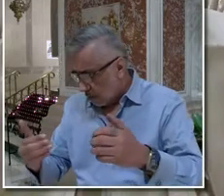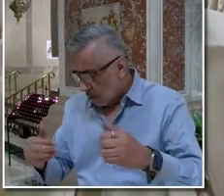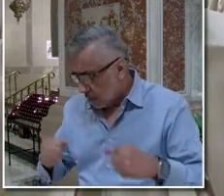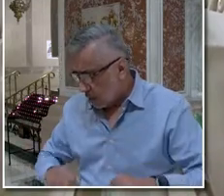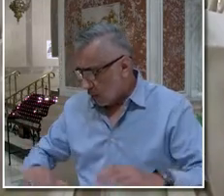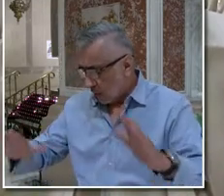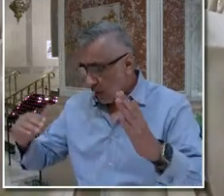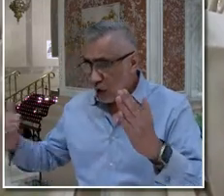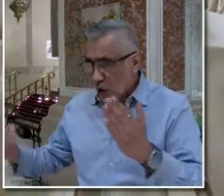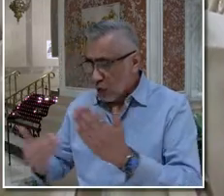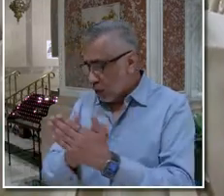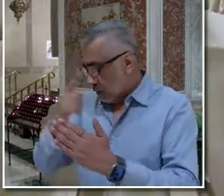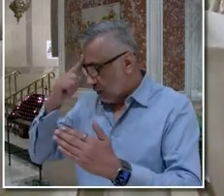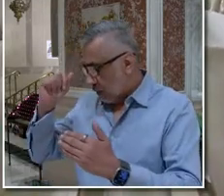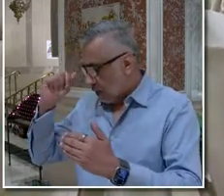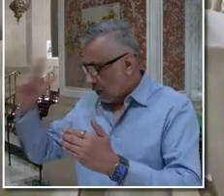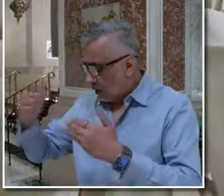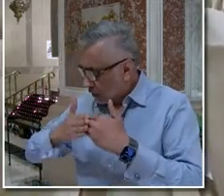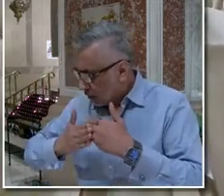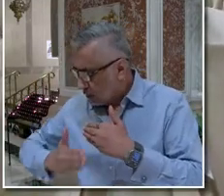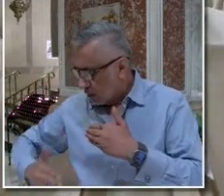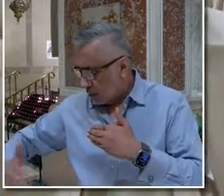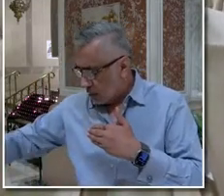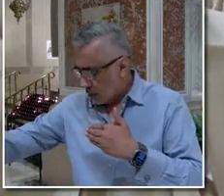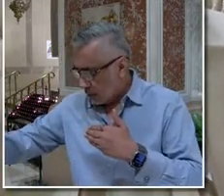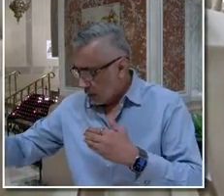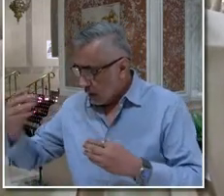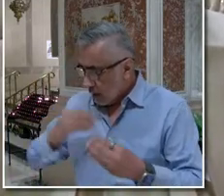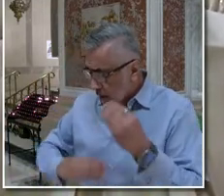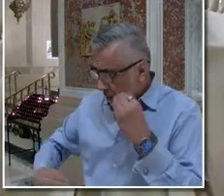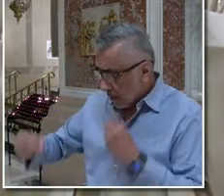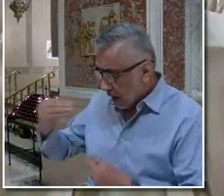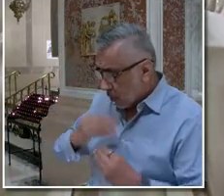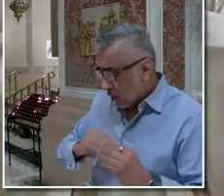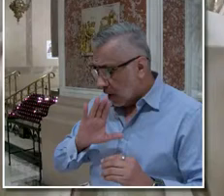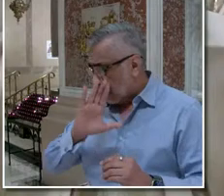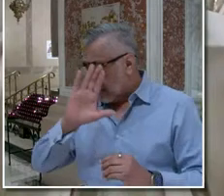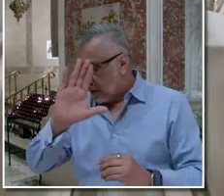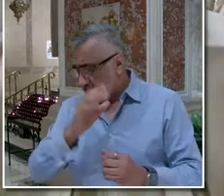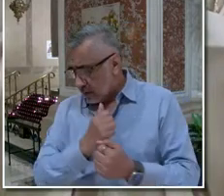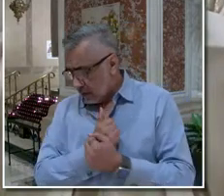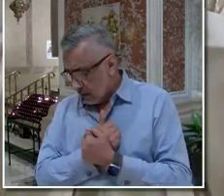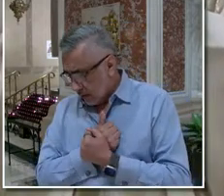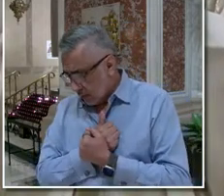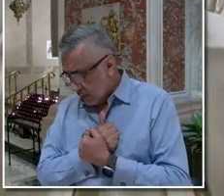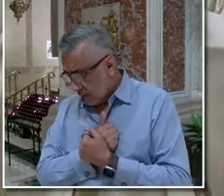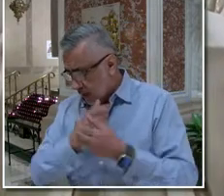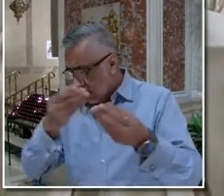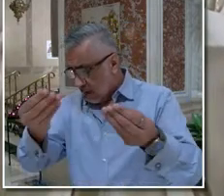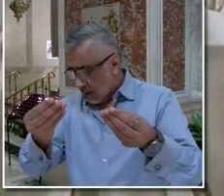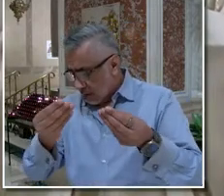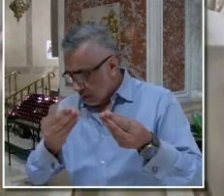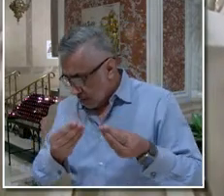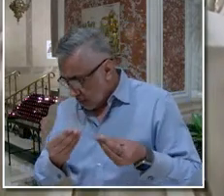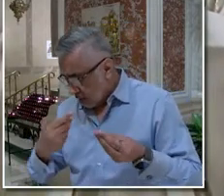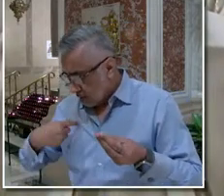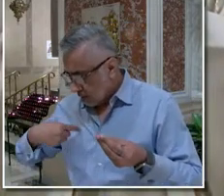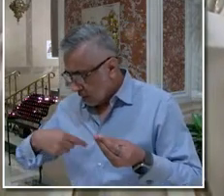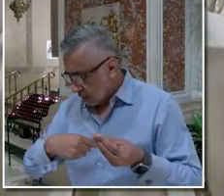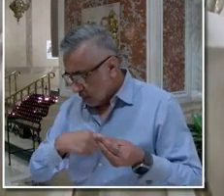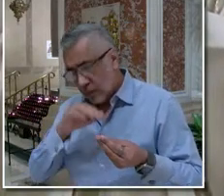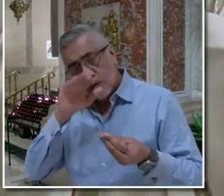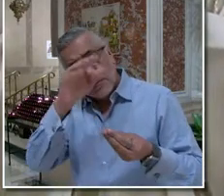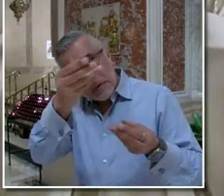a sacrifice new for all eternity, the banquet of his love. Grant,